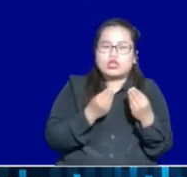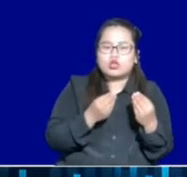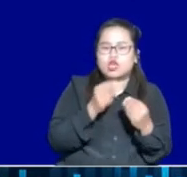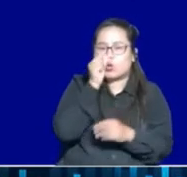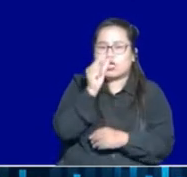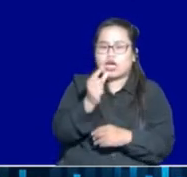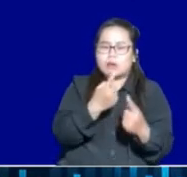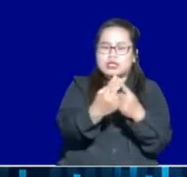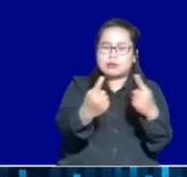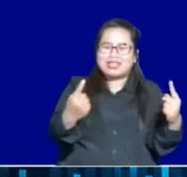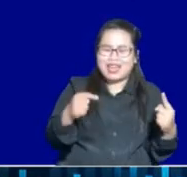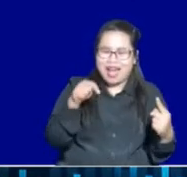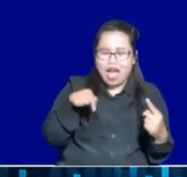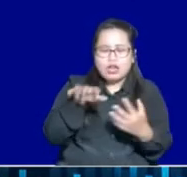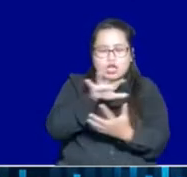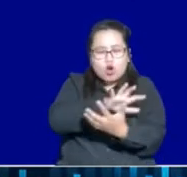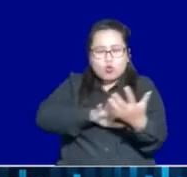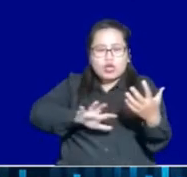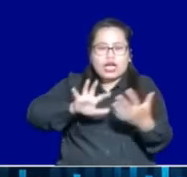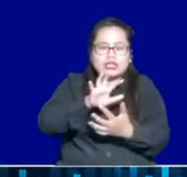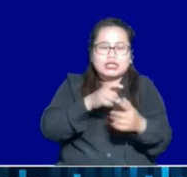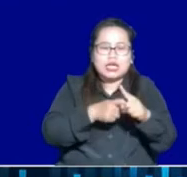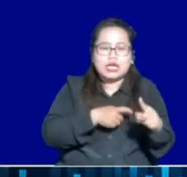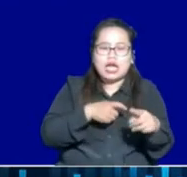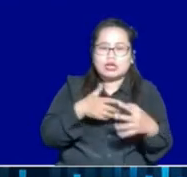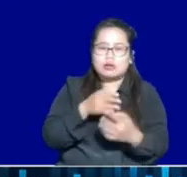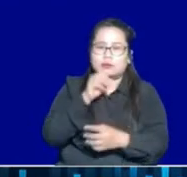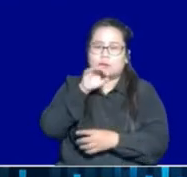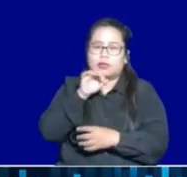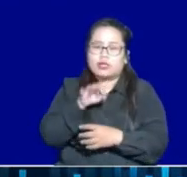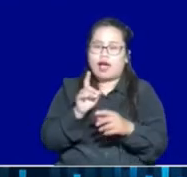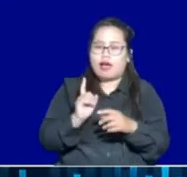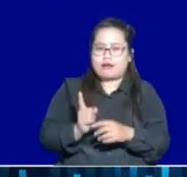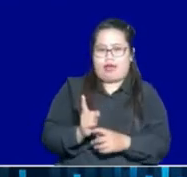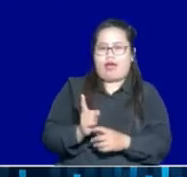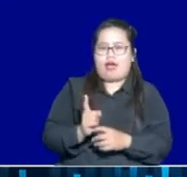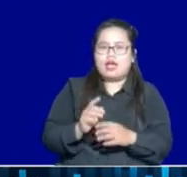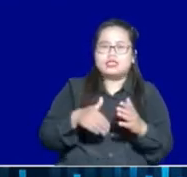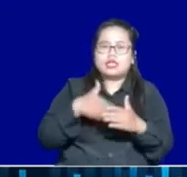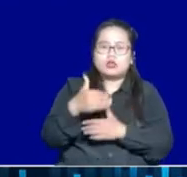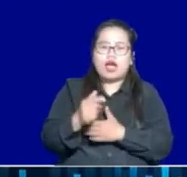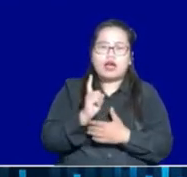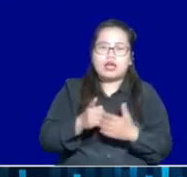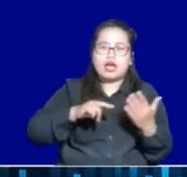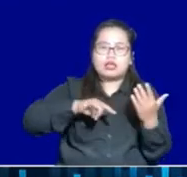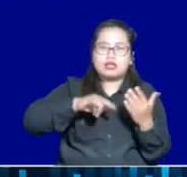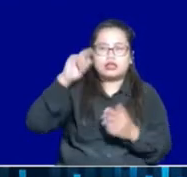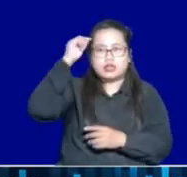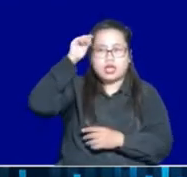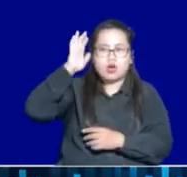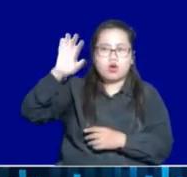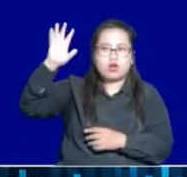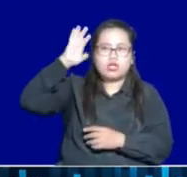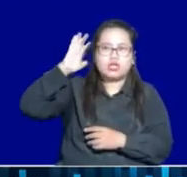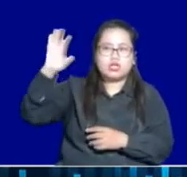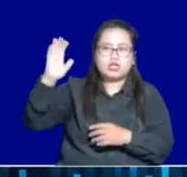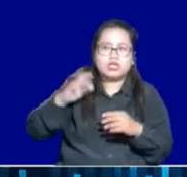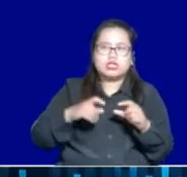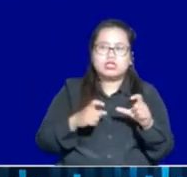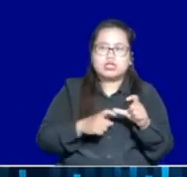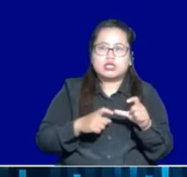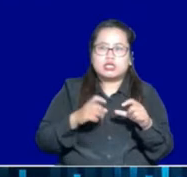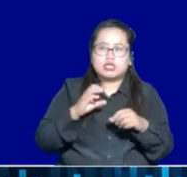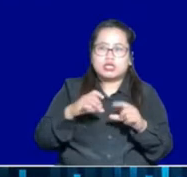to call this the Scrabble theory of development, in the sense that these bits of know-how are like letters, and then products are like